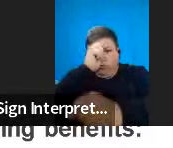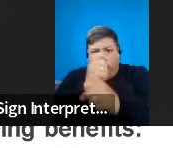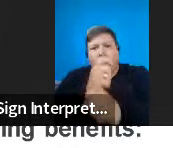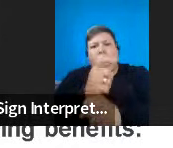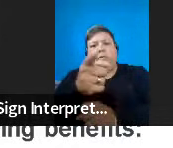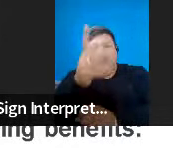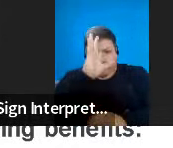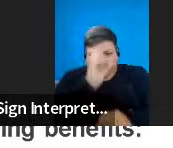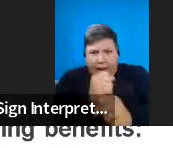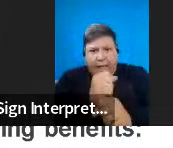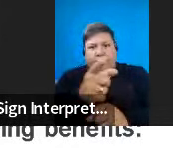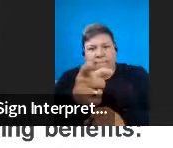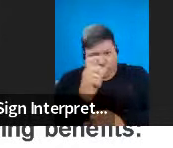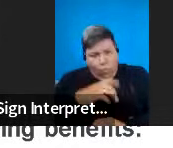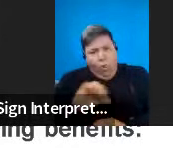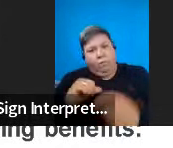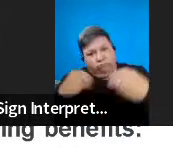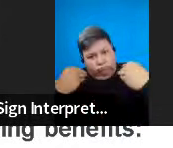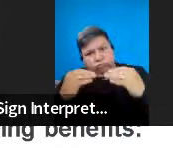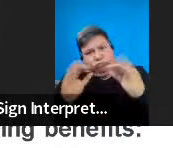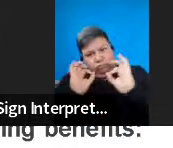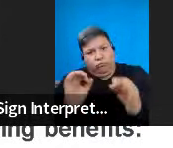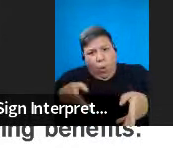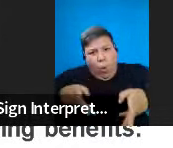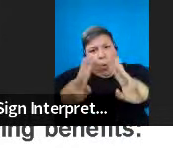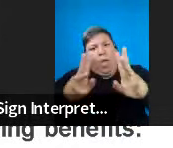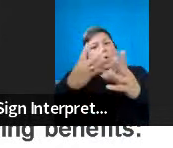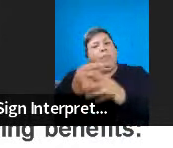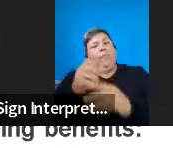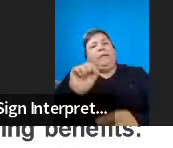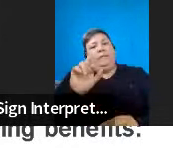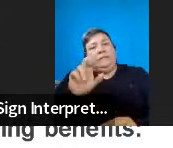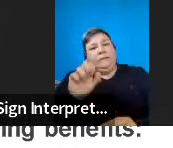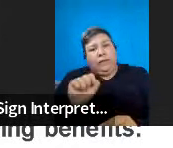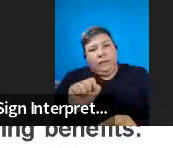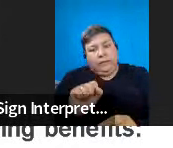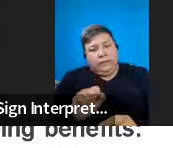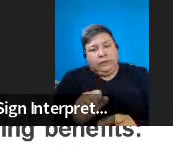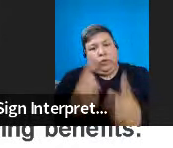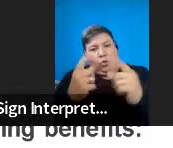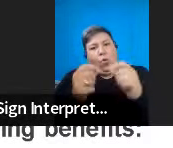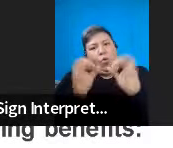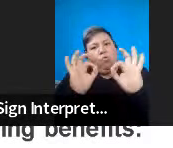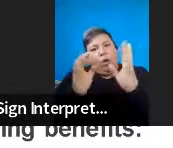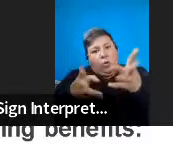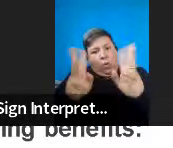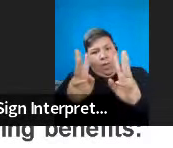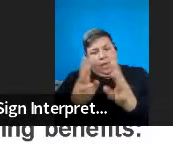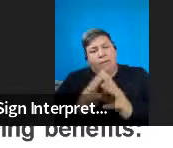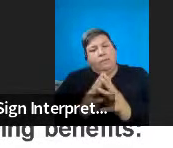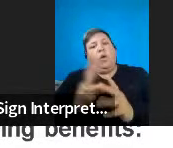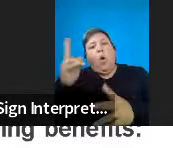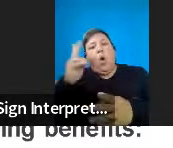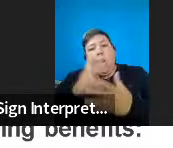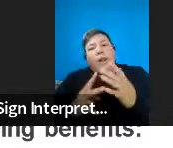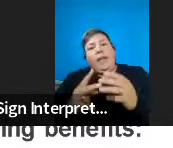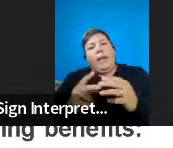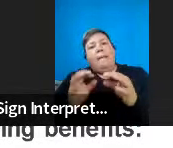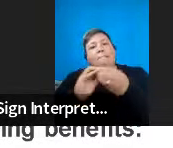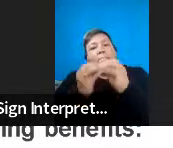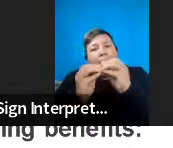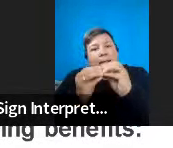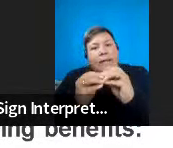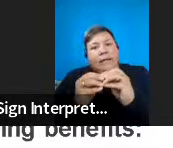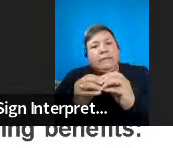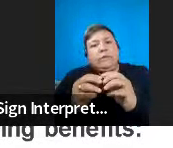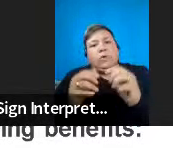that you are compliant and you will maintain this compliance status. So we will only do the maintenance audit along the way just to check if are you